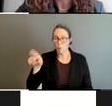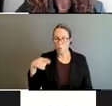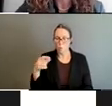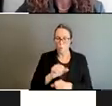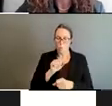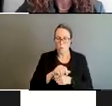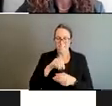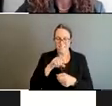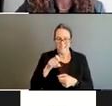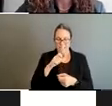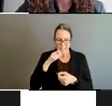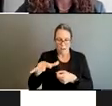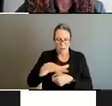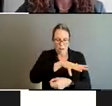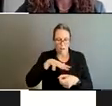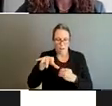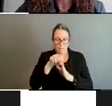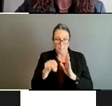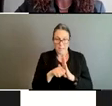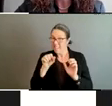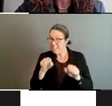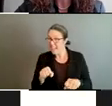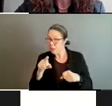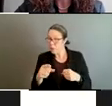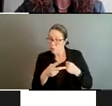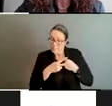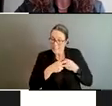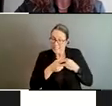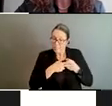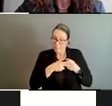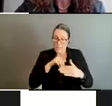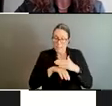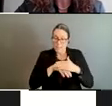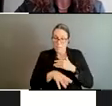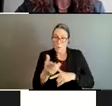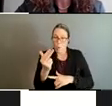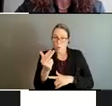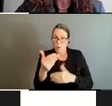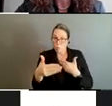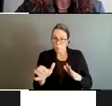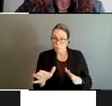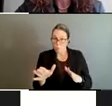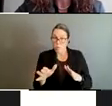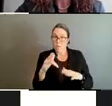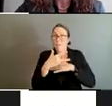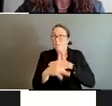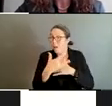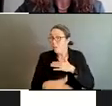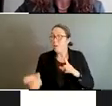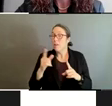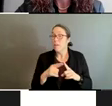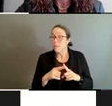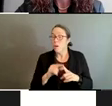neighboring states, can you save accessible Texas hotel rooms until all people with disabilities in the